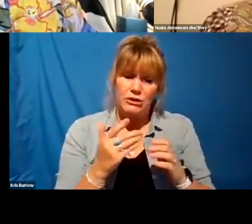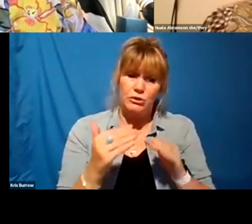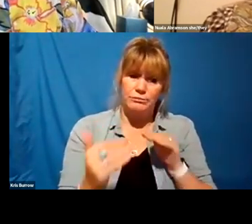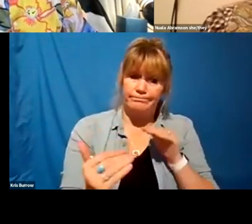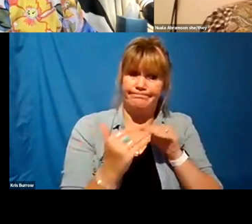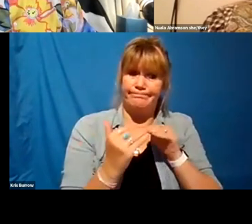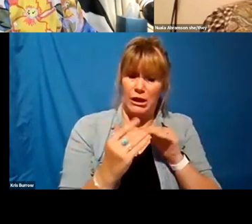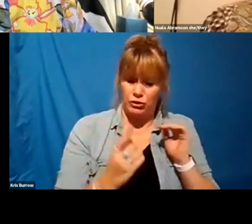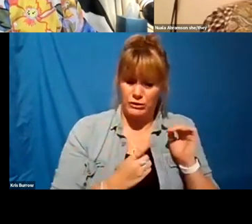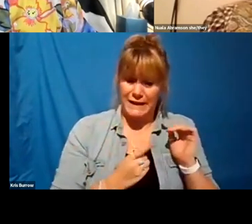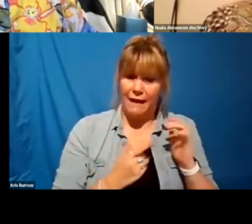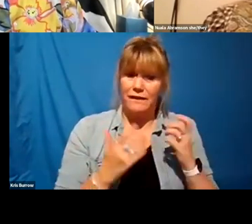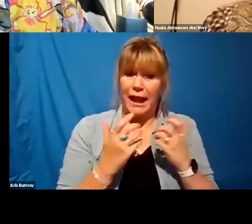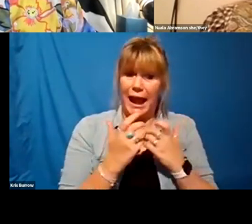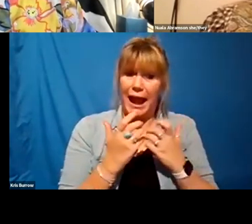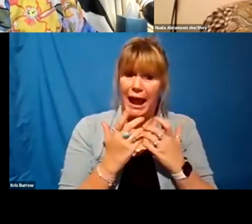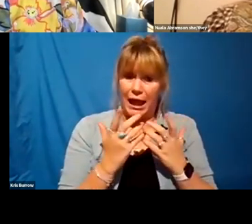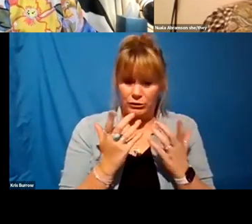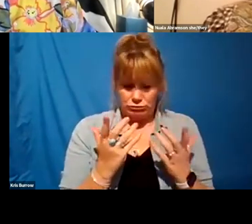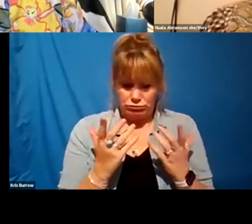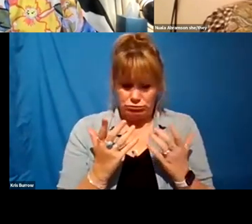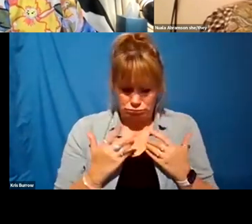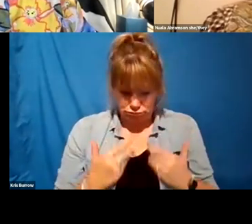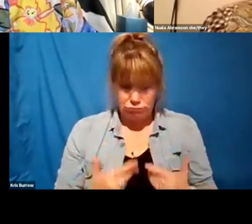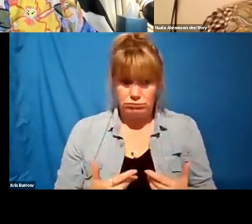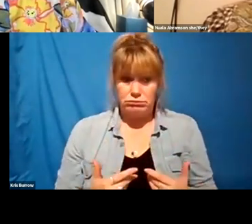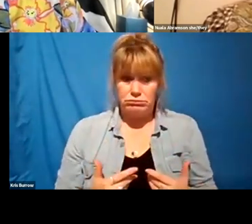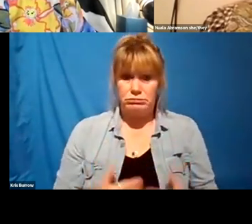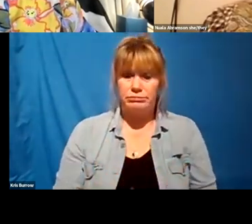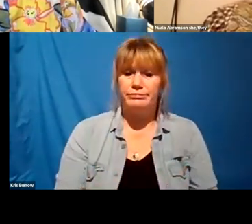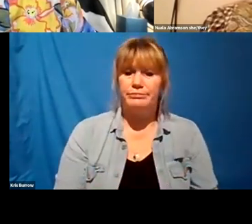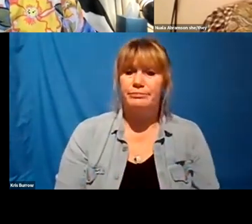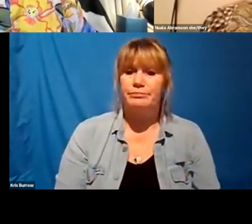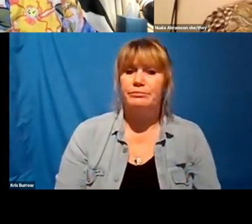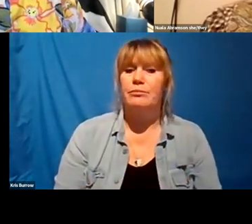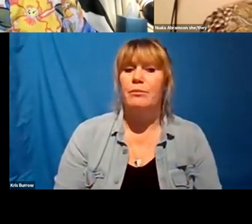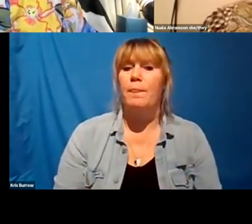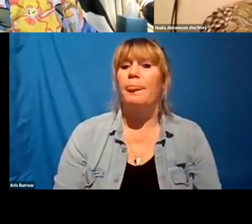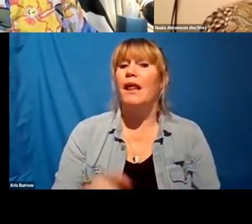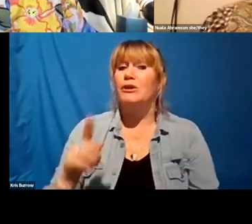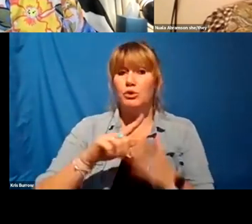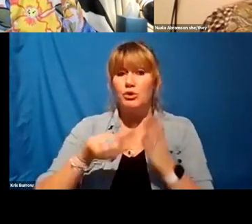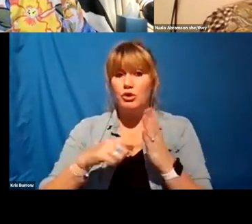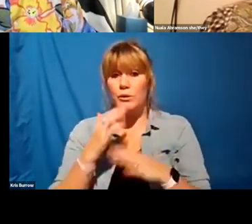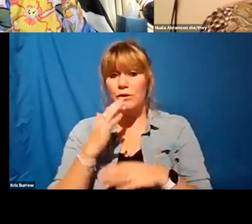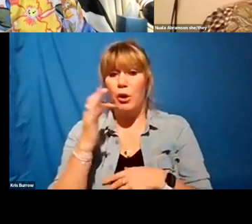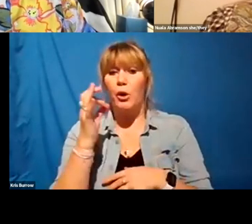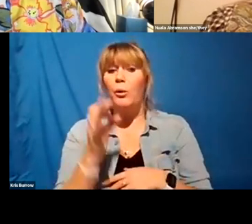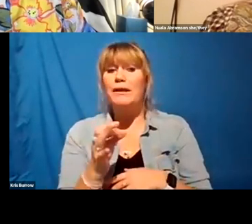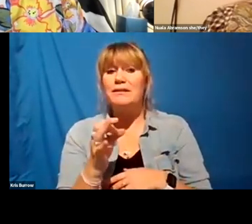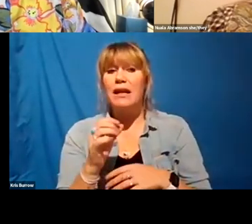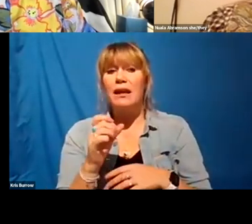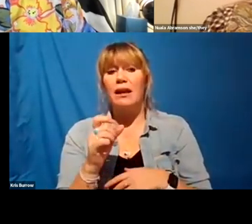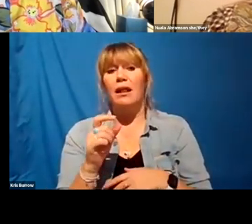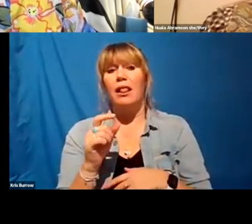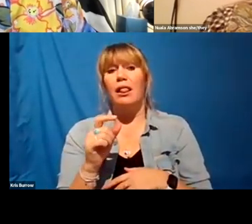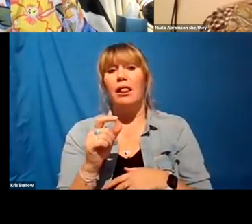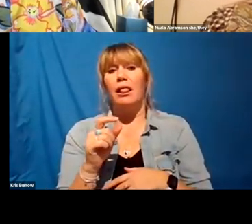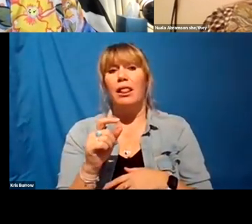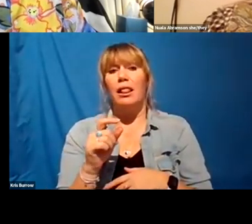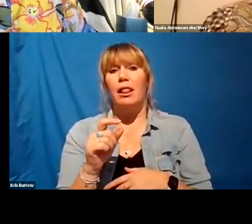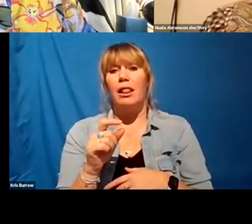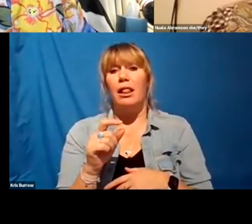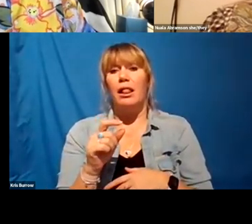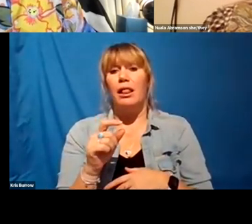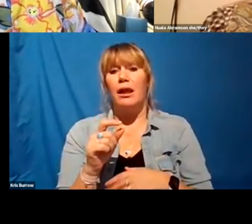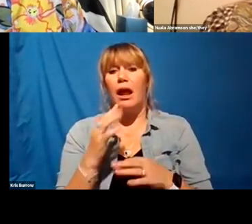So I'm just going to go to a couple of the questions. So Claire is asking everybody, can